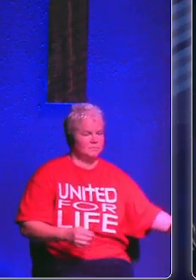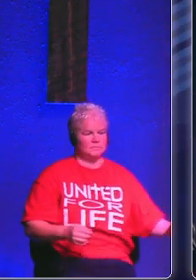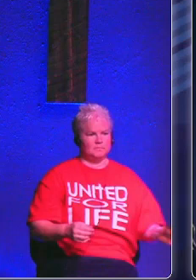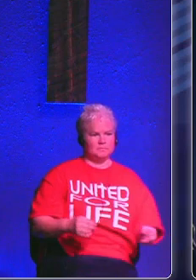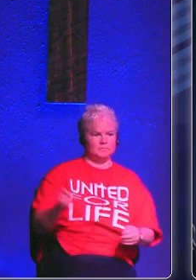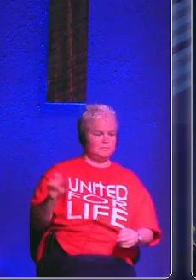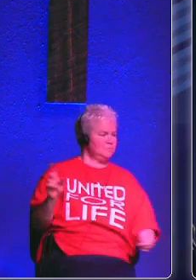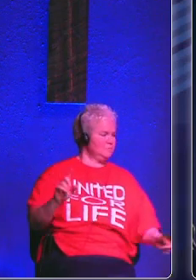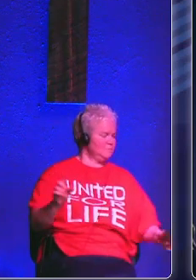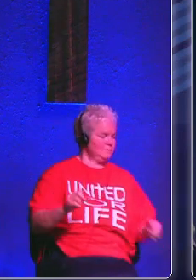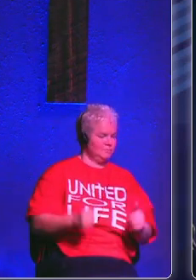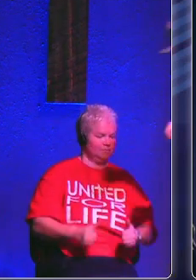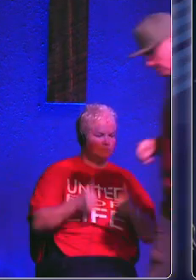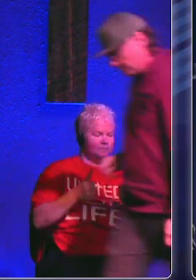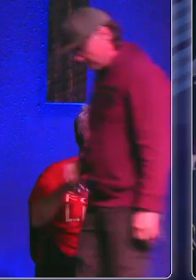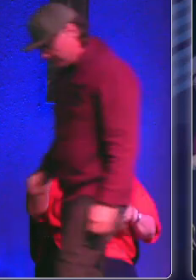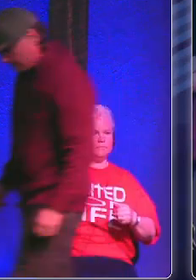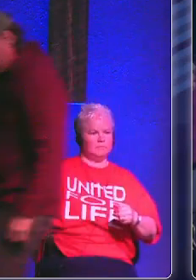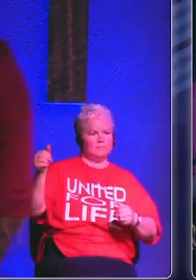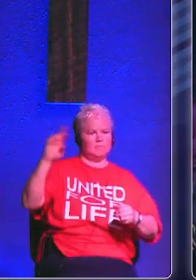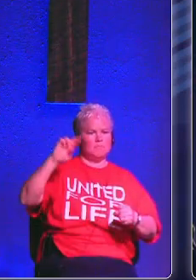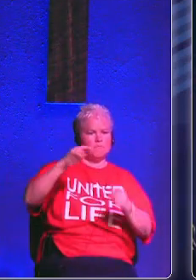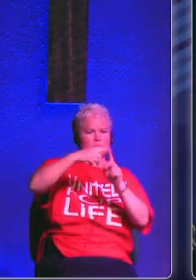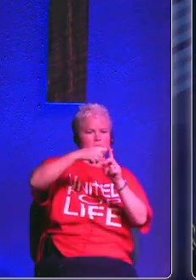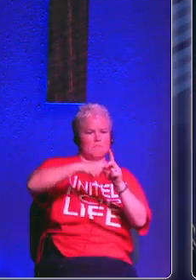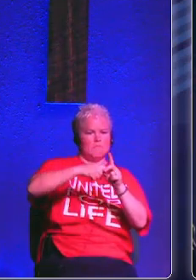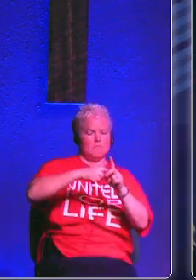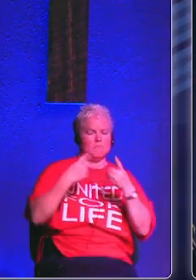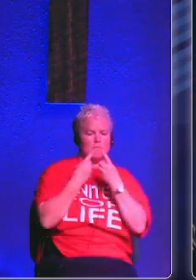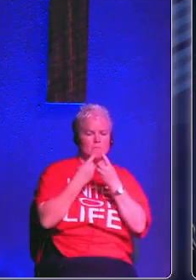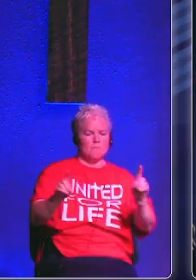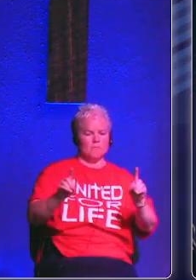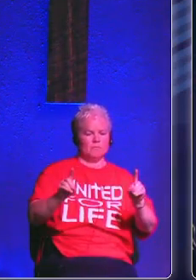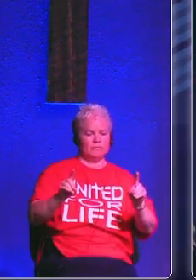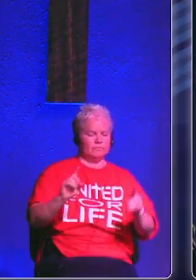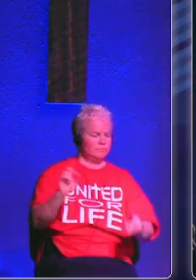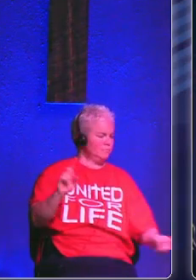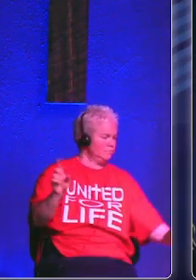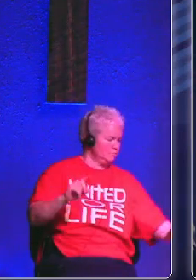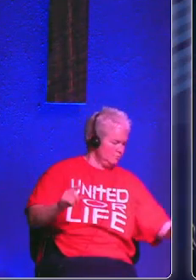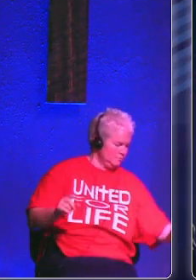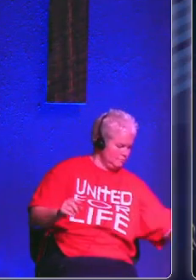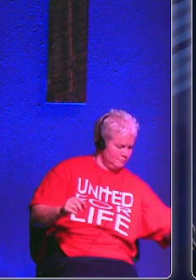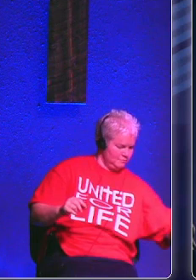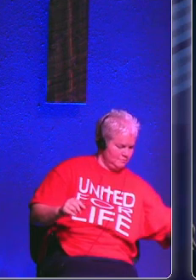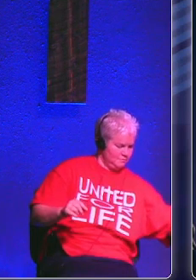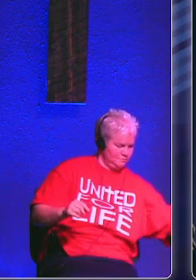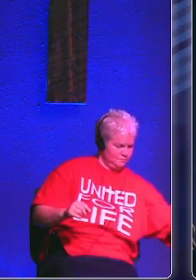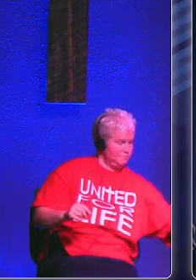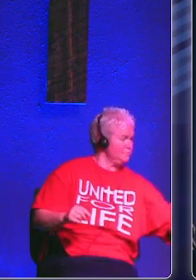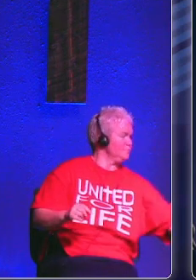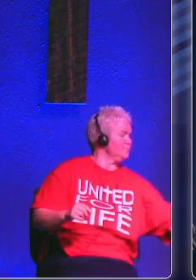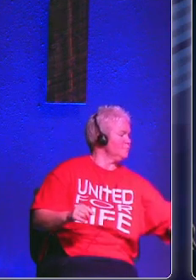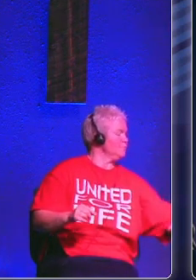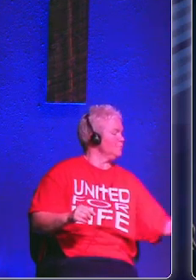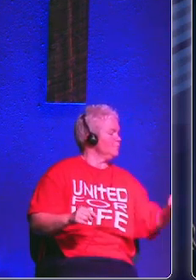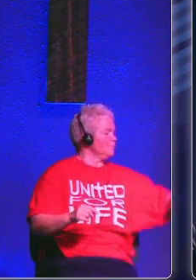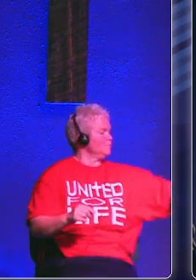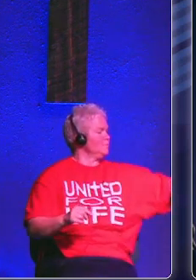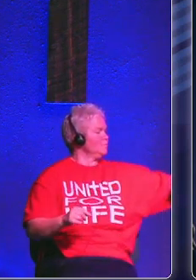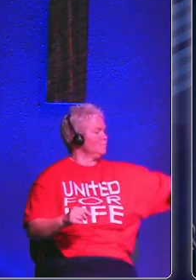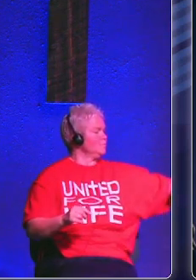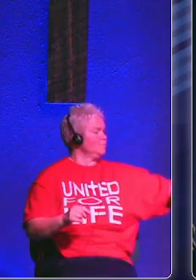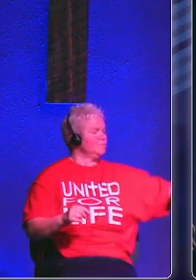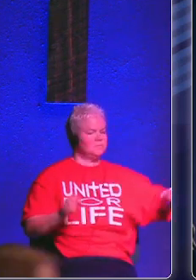You know, everywhere else I've ever lived, March is different than here. That's okay, though.